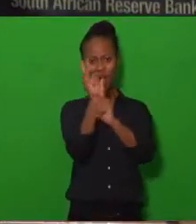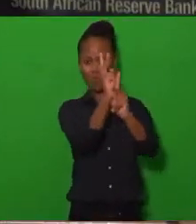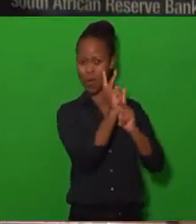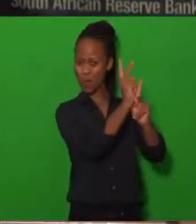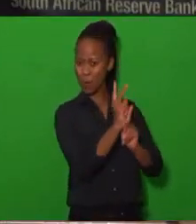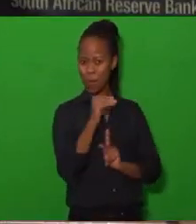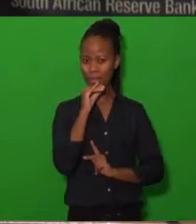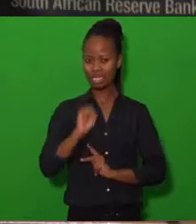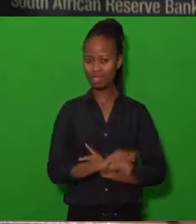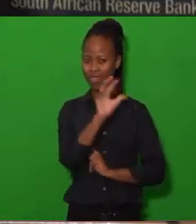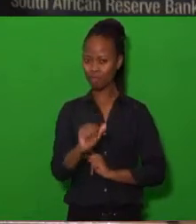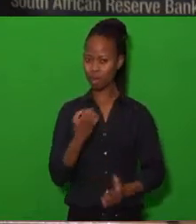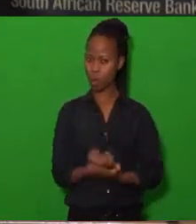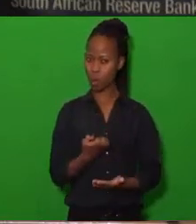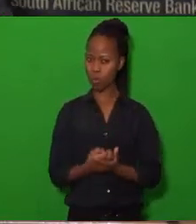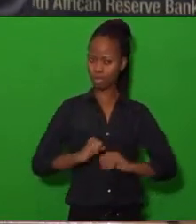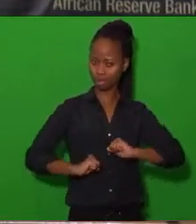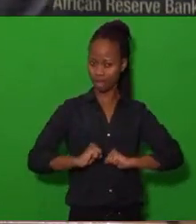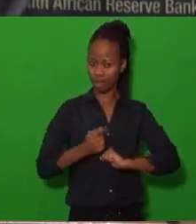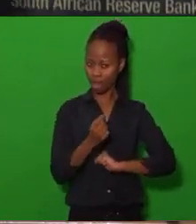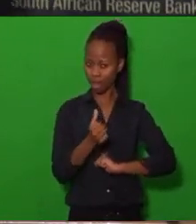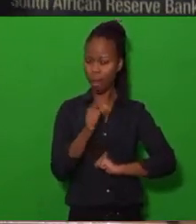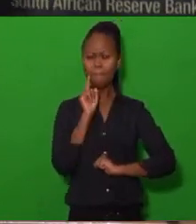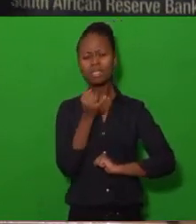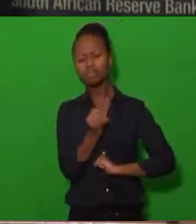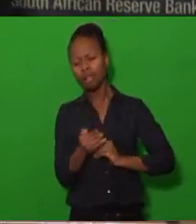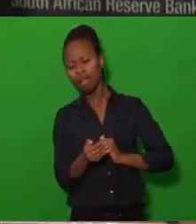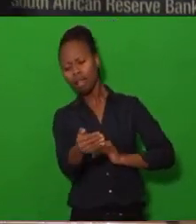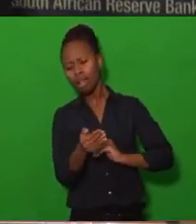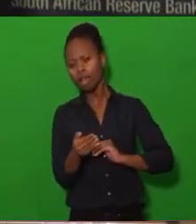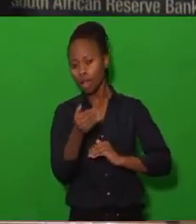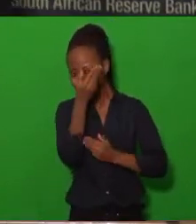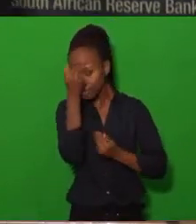conditions, but further easing appears less likely.